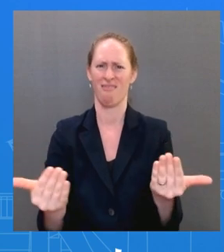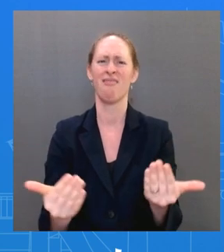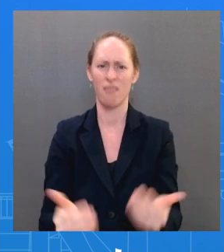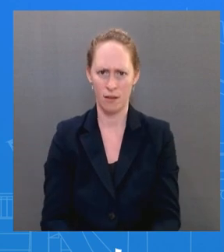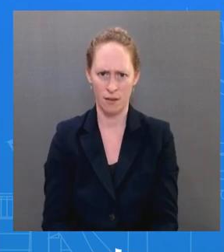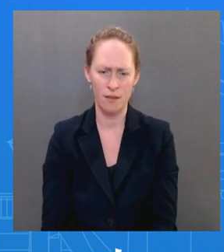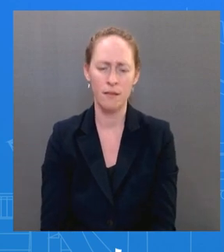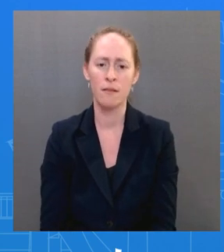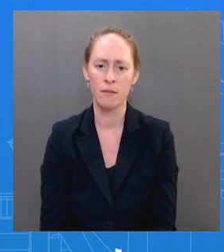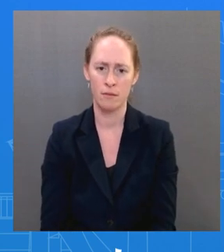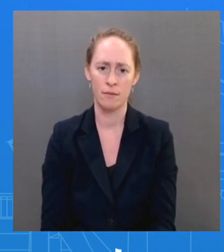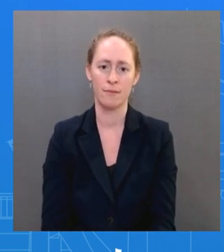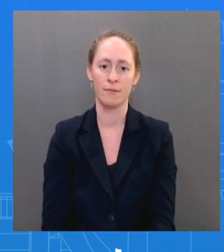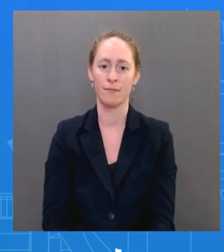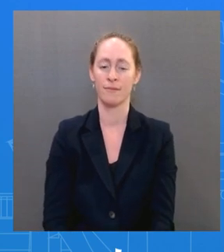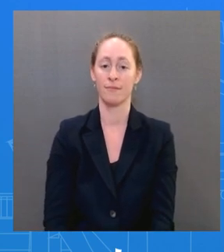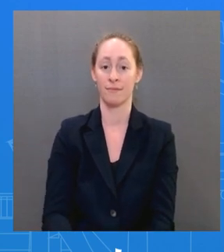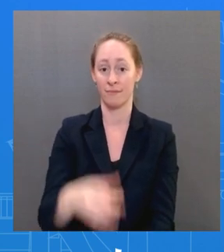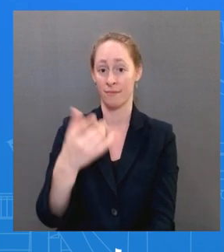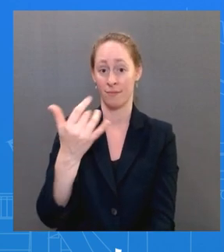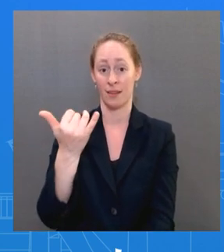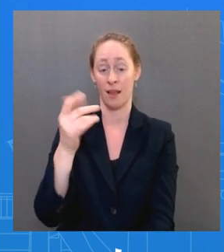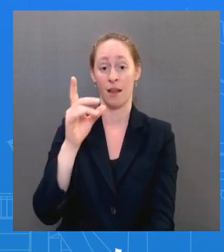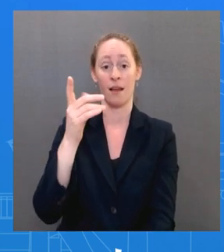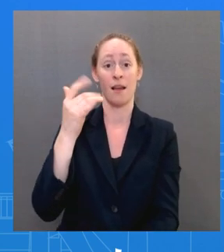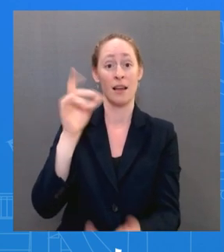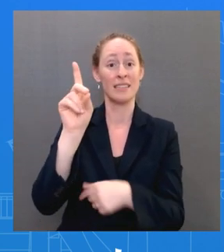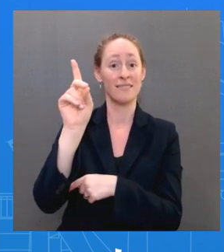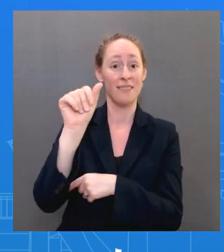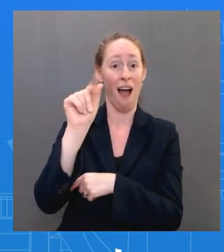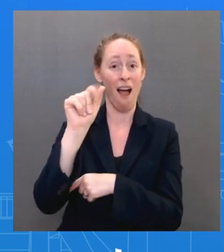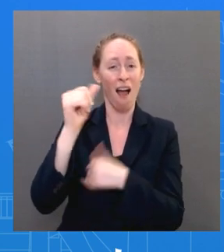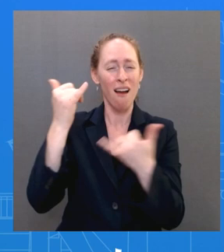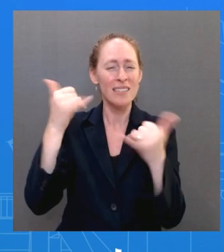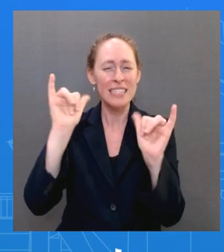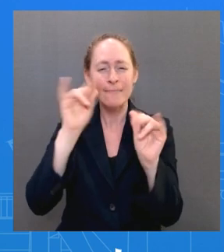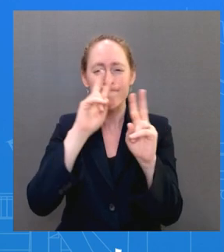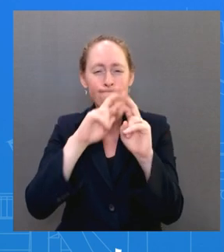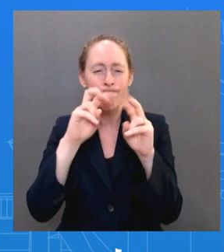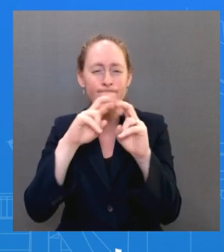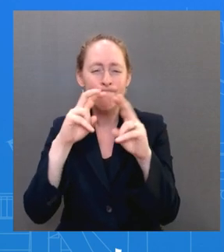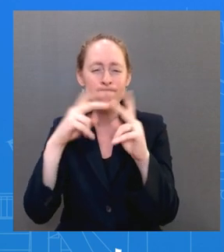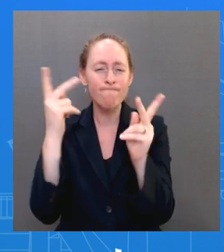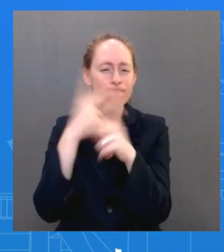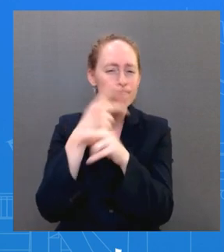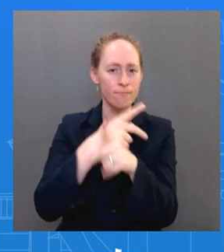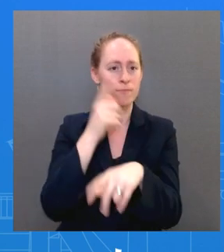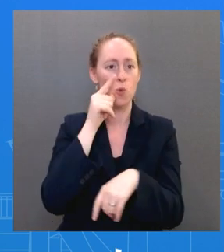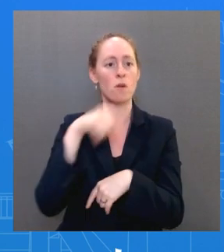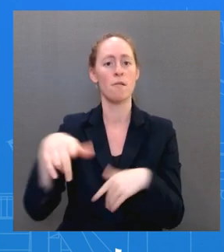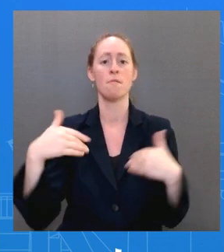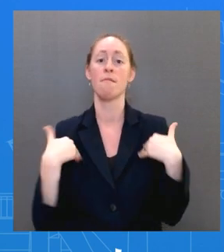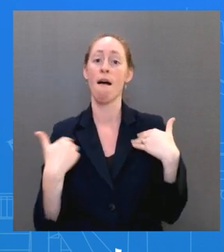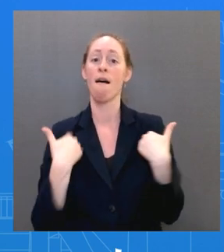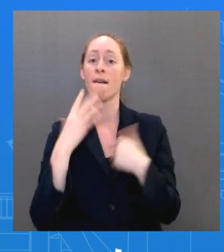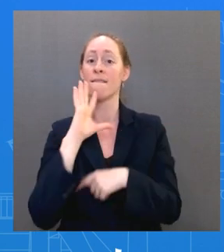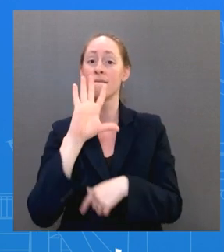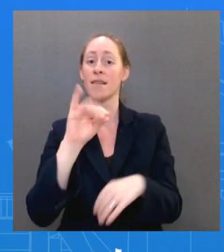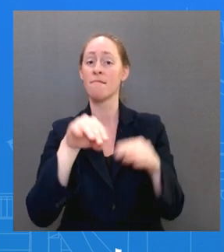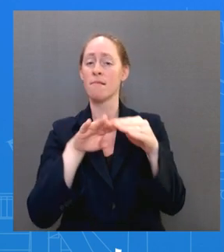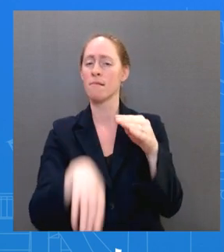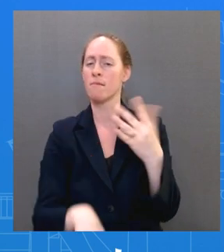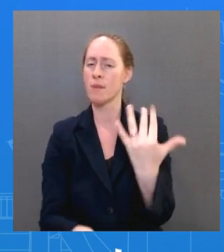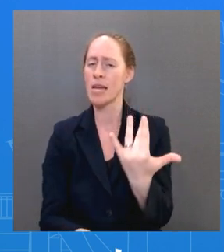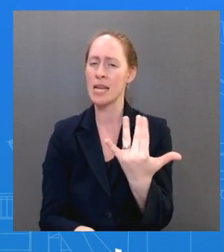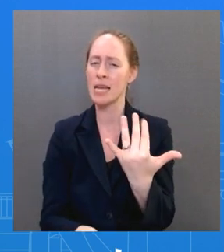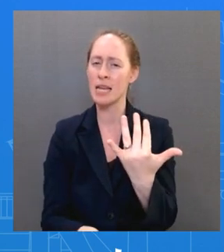is continuing to examine. They have not made a determination that is something that is warranted. And we really do follow the FDA guidelines on these things.